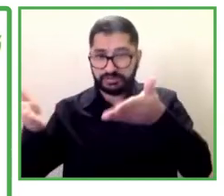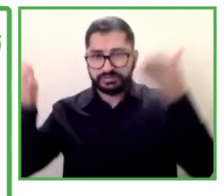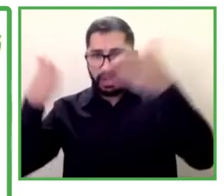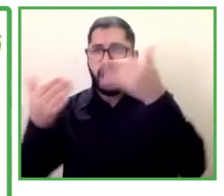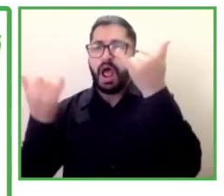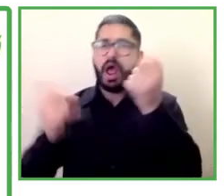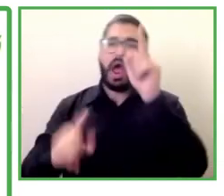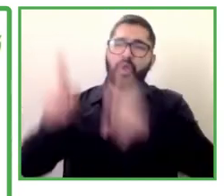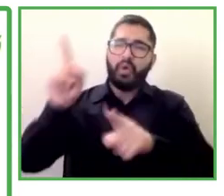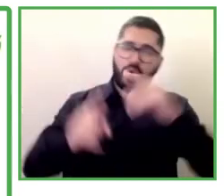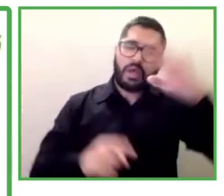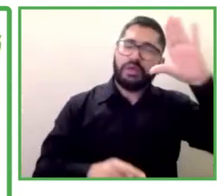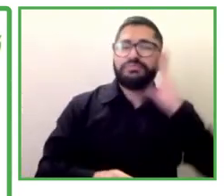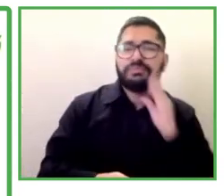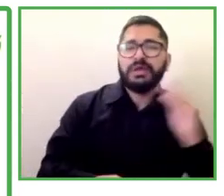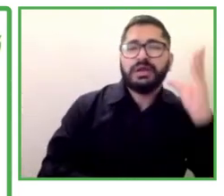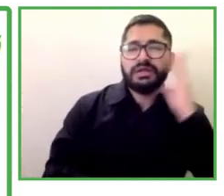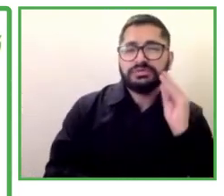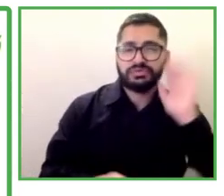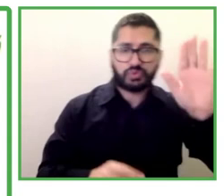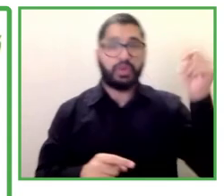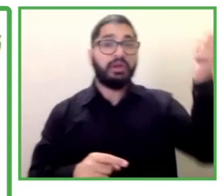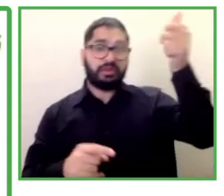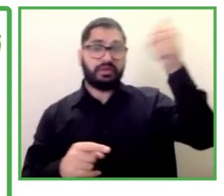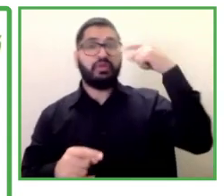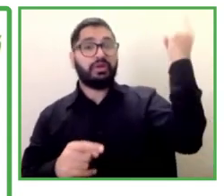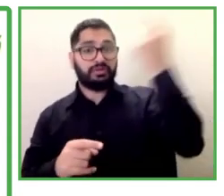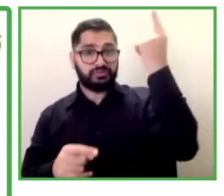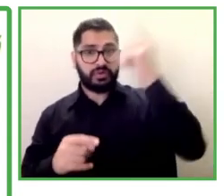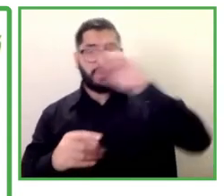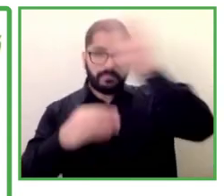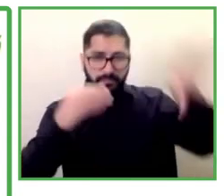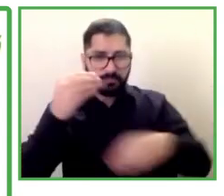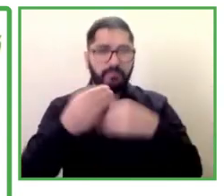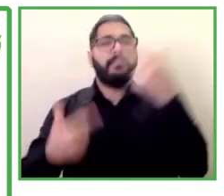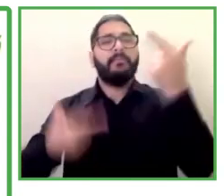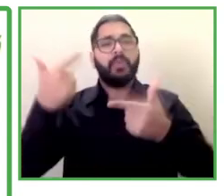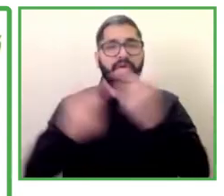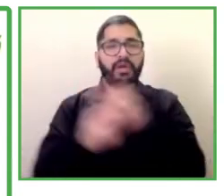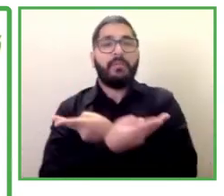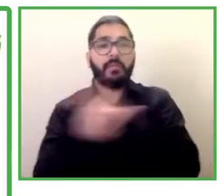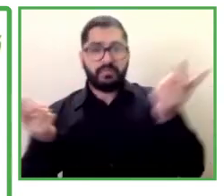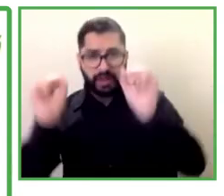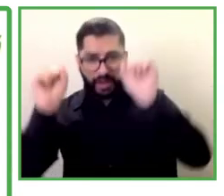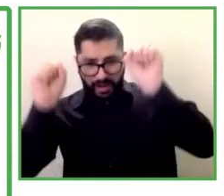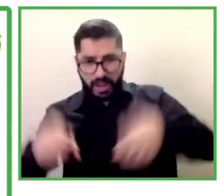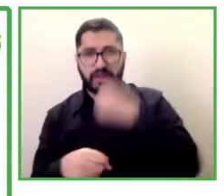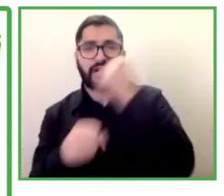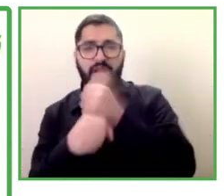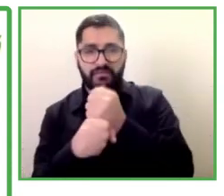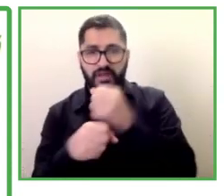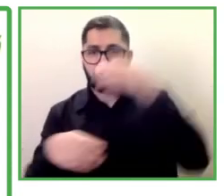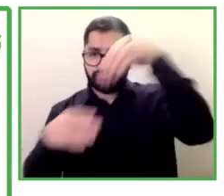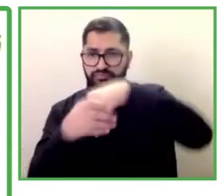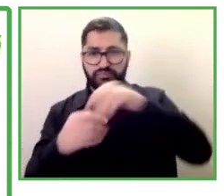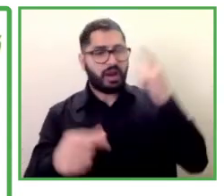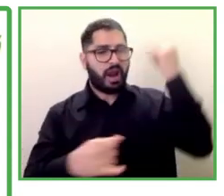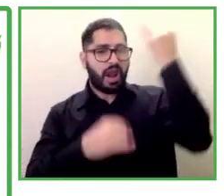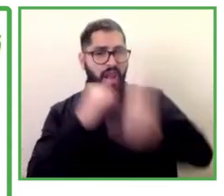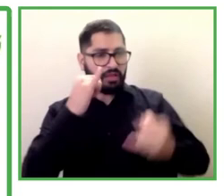So here I'm sharing with you some examples of the implementation of the public policies for inclusive work in the last